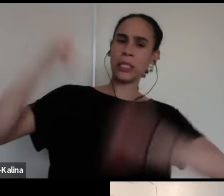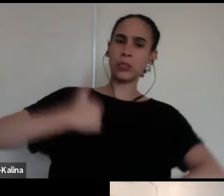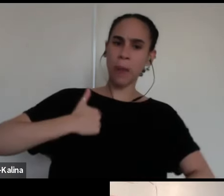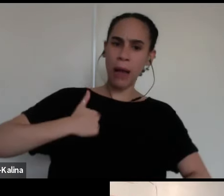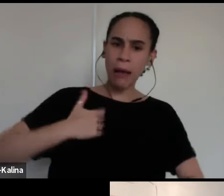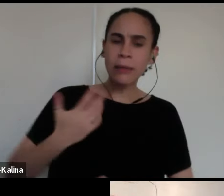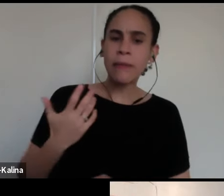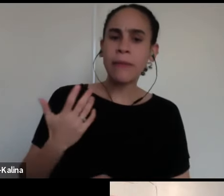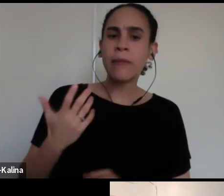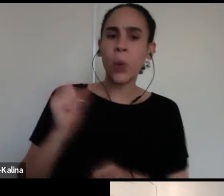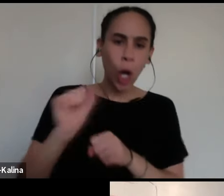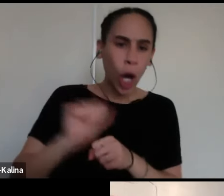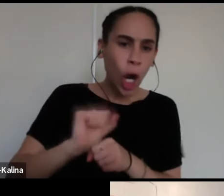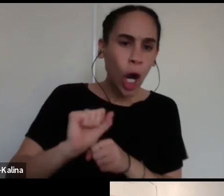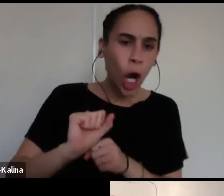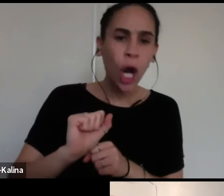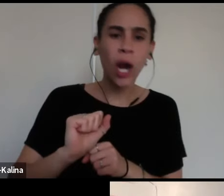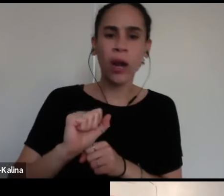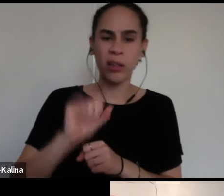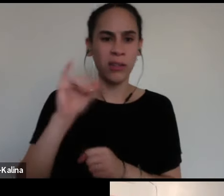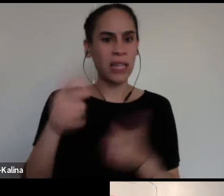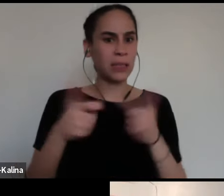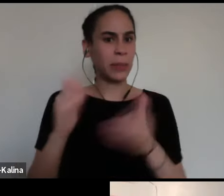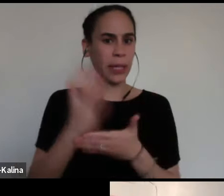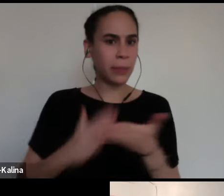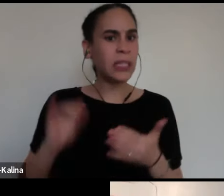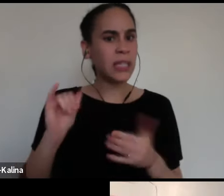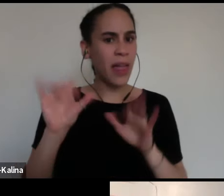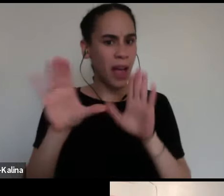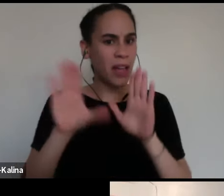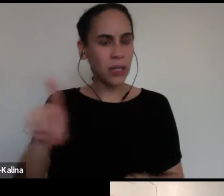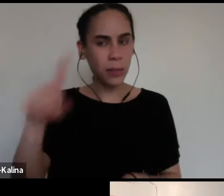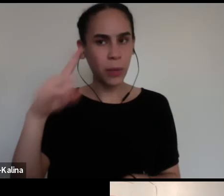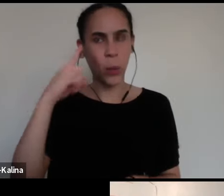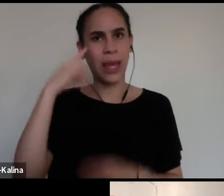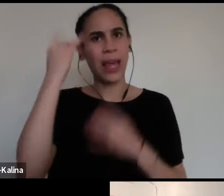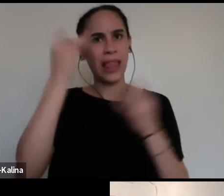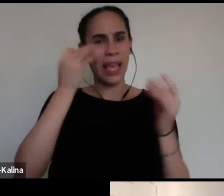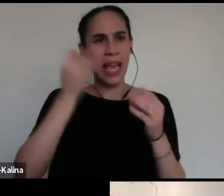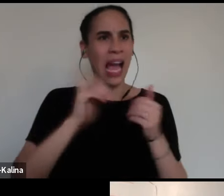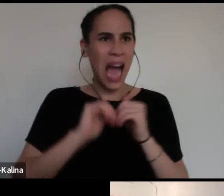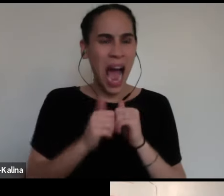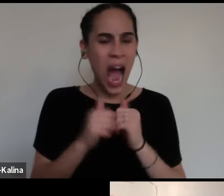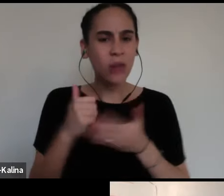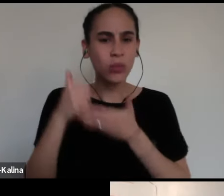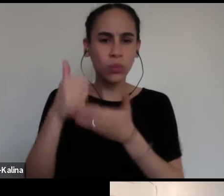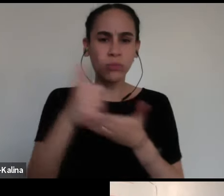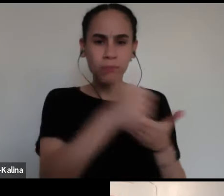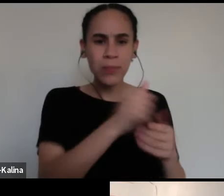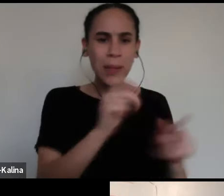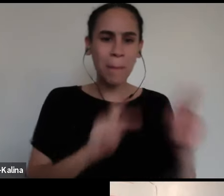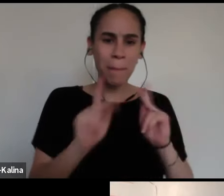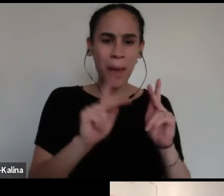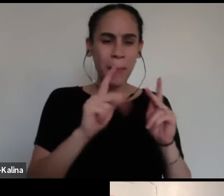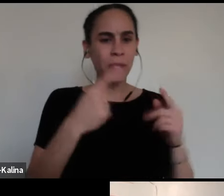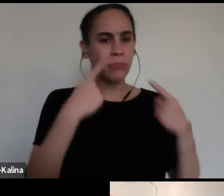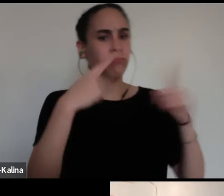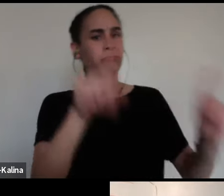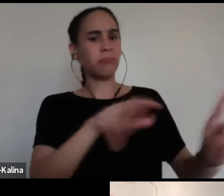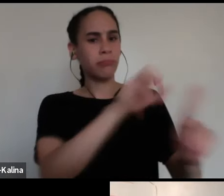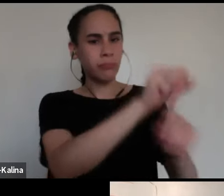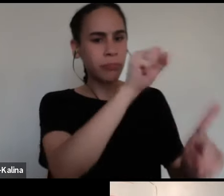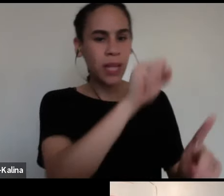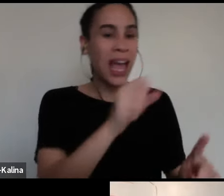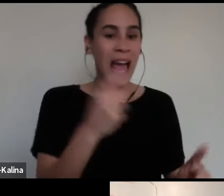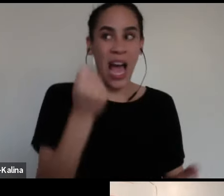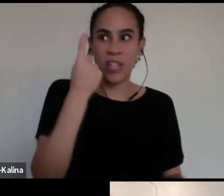of work, and I think that is a big piece. That's awesome that you're thinking through how to help people get there and understand that they can't do